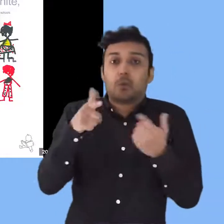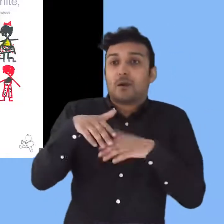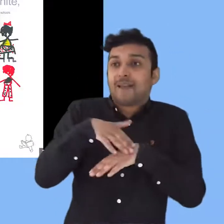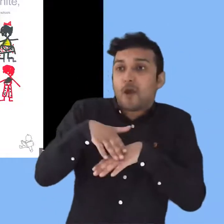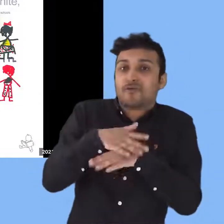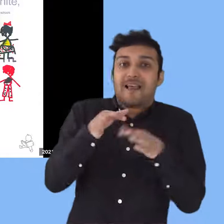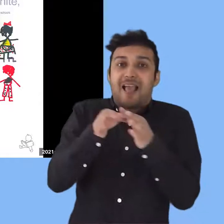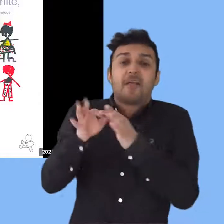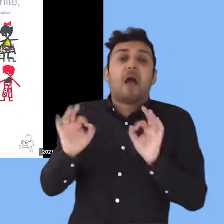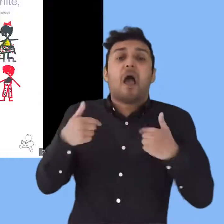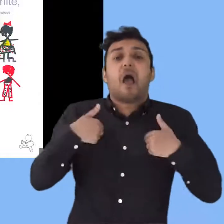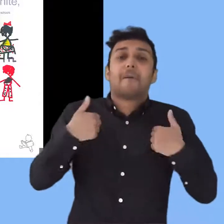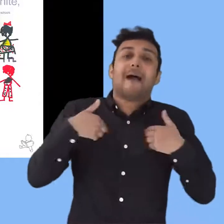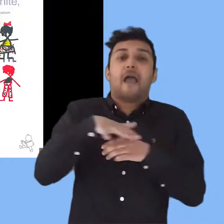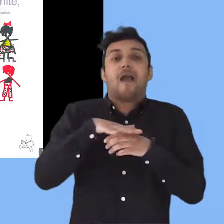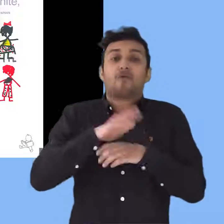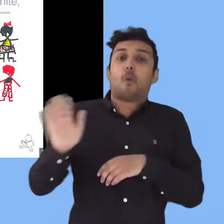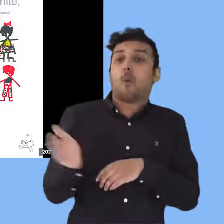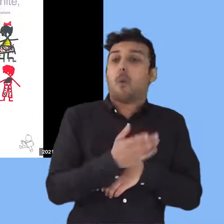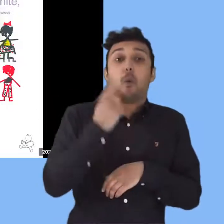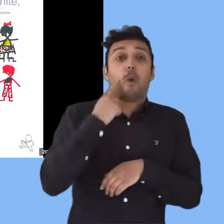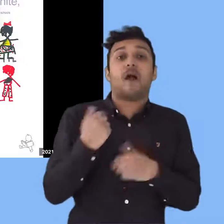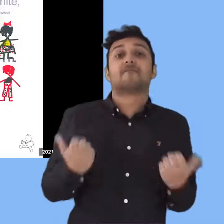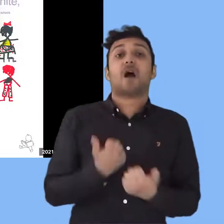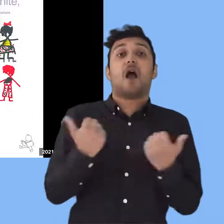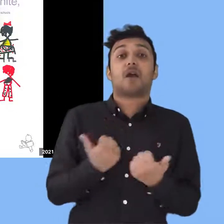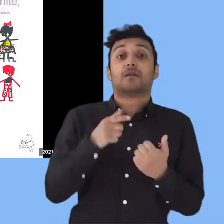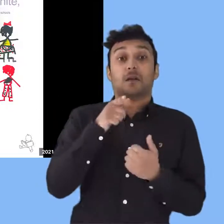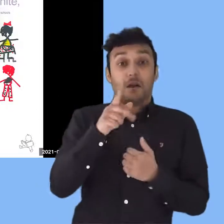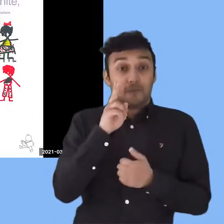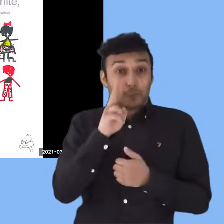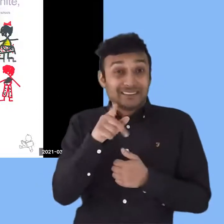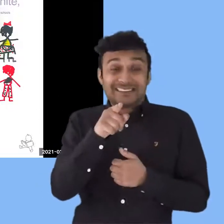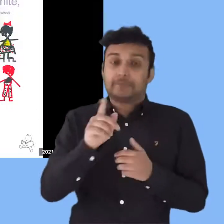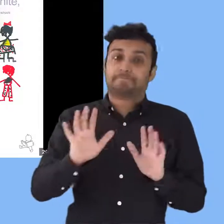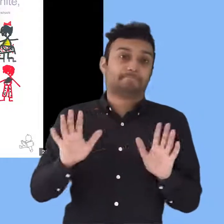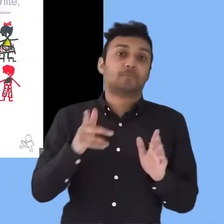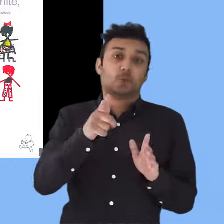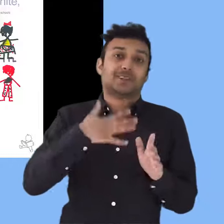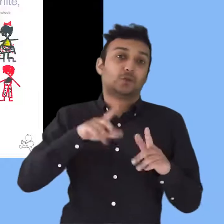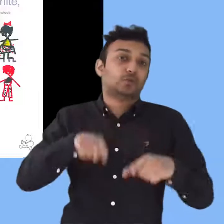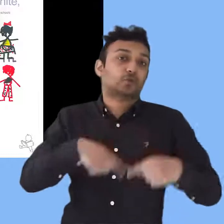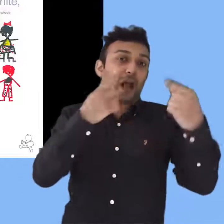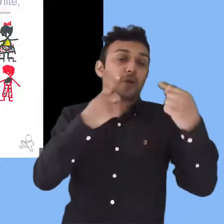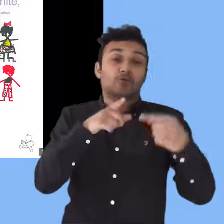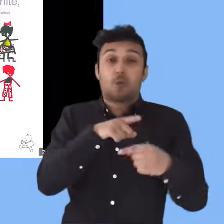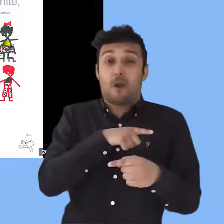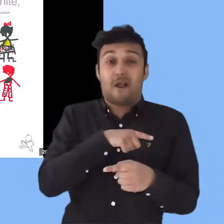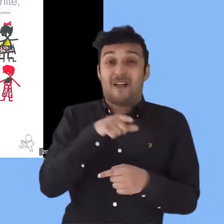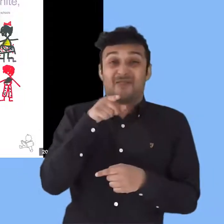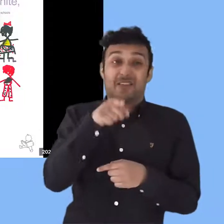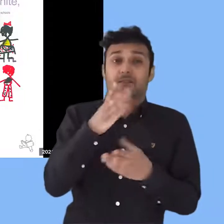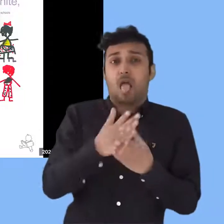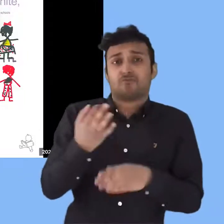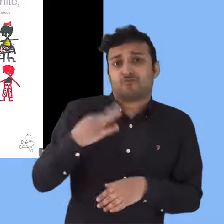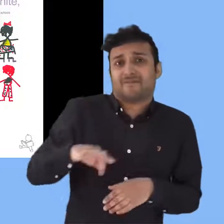we're all white here. If you see this, challenge it, because for me, it's a form of narrow nationalism, and it's absolutely a